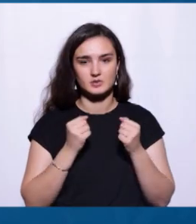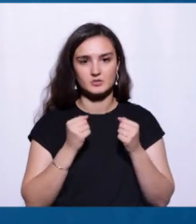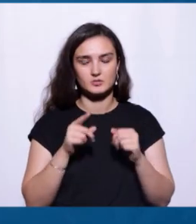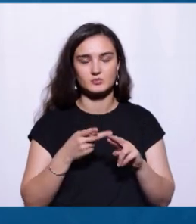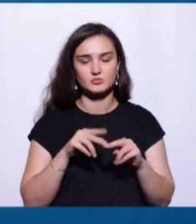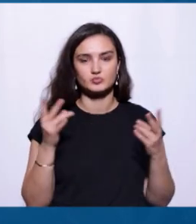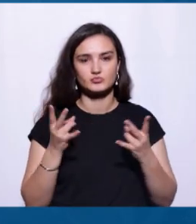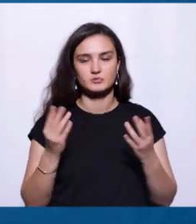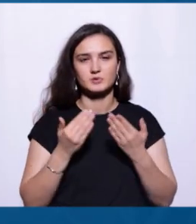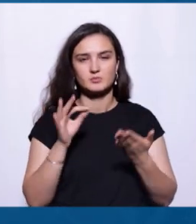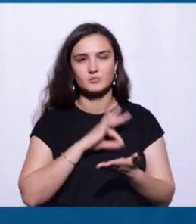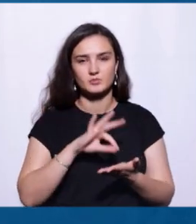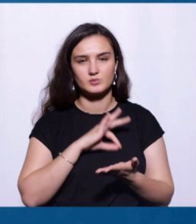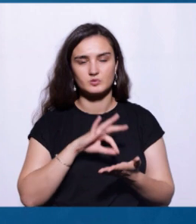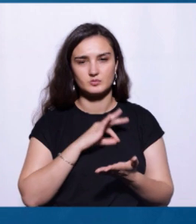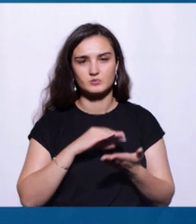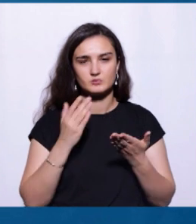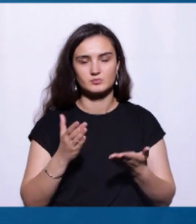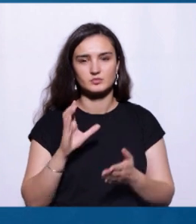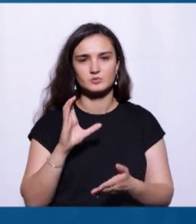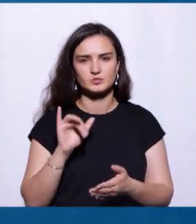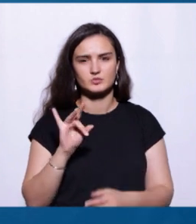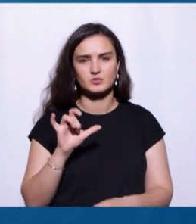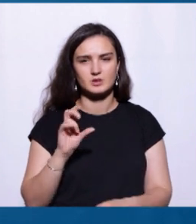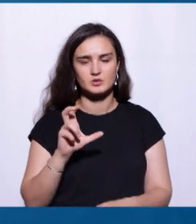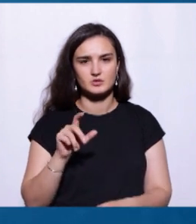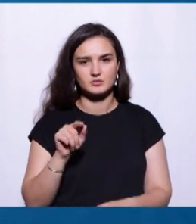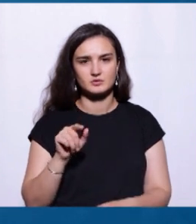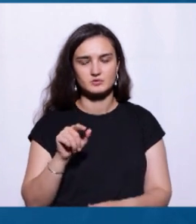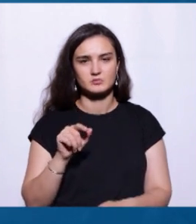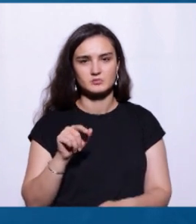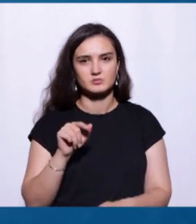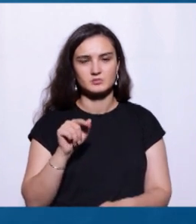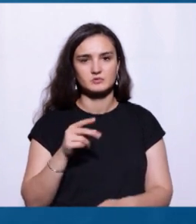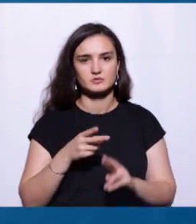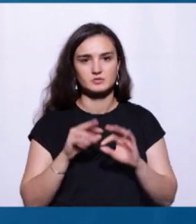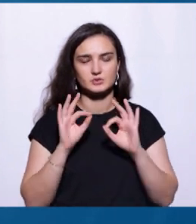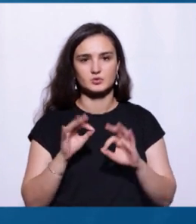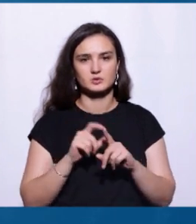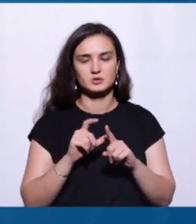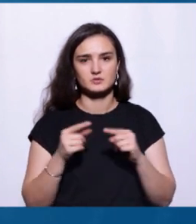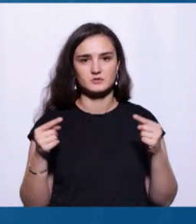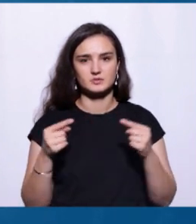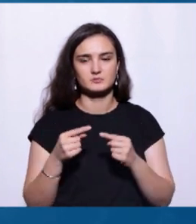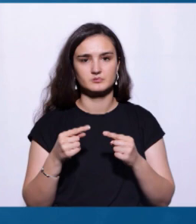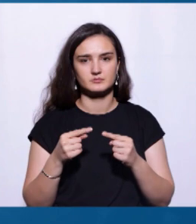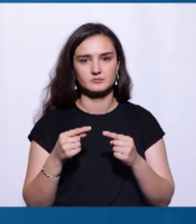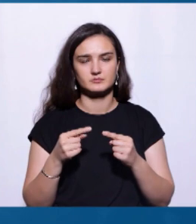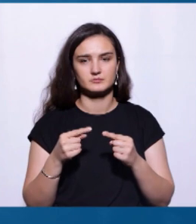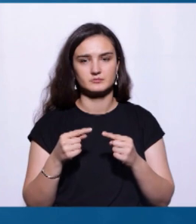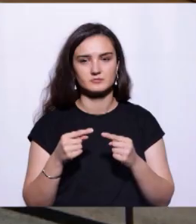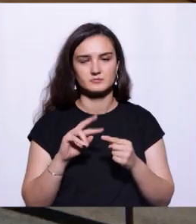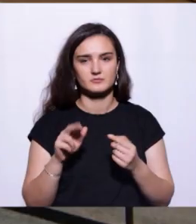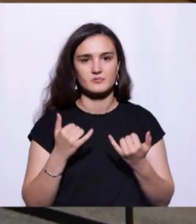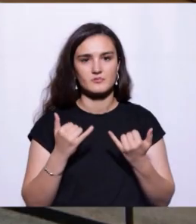this, you need to use a syringe. You are right. Syringe is the right word here.